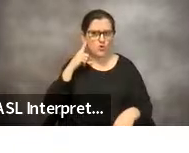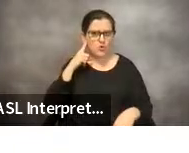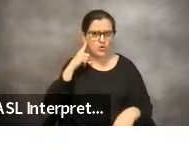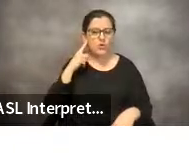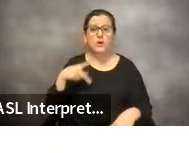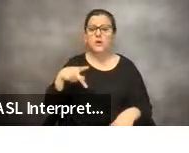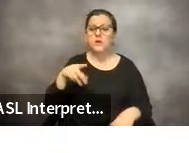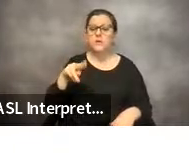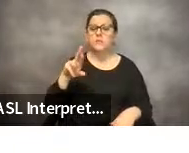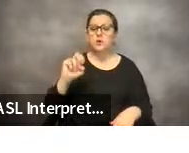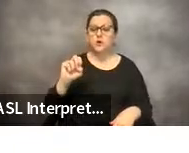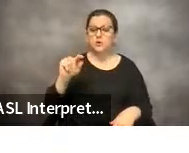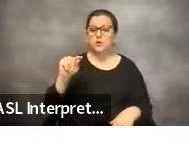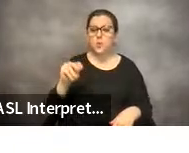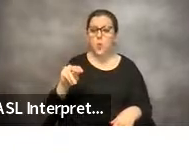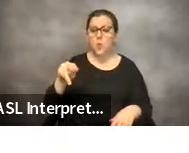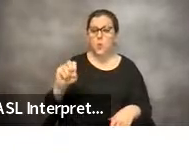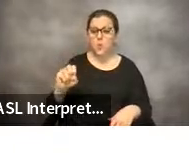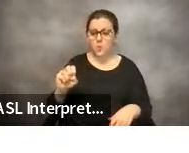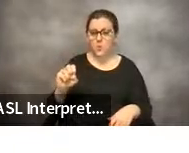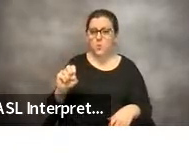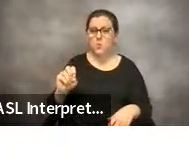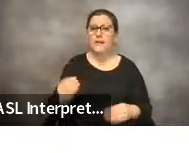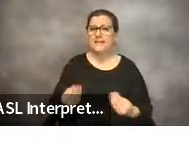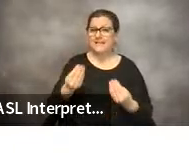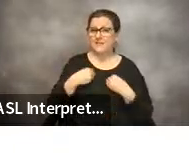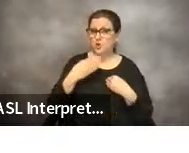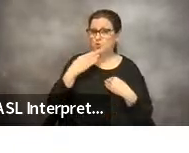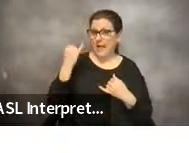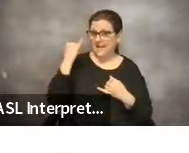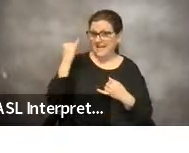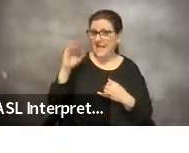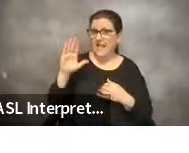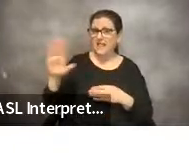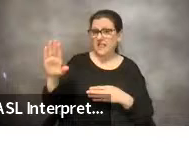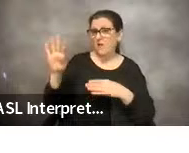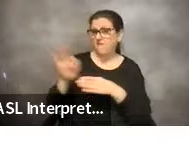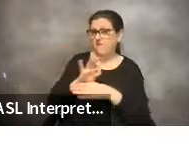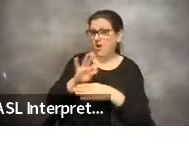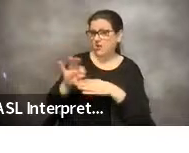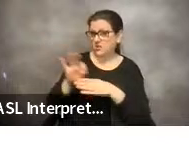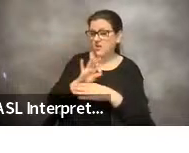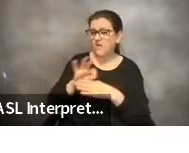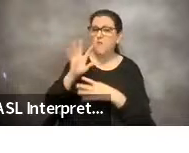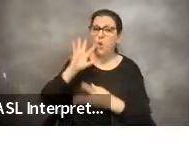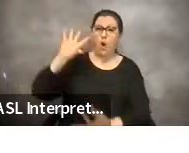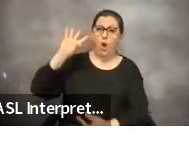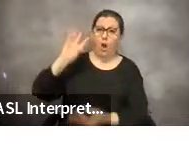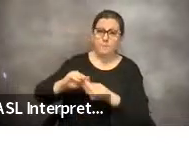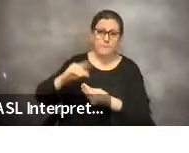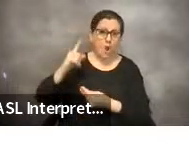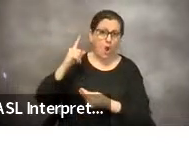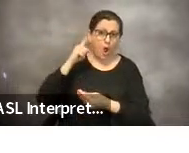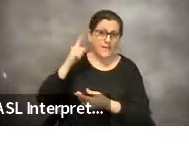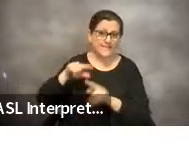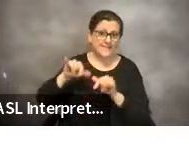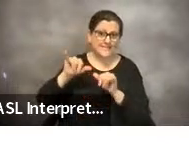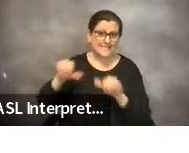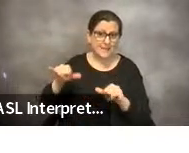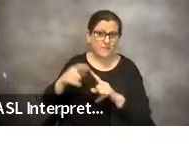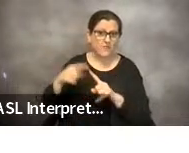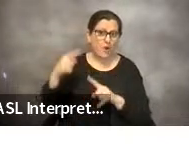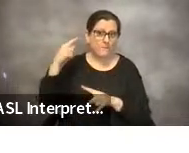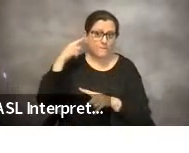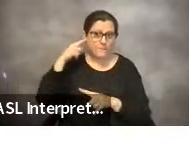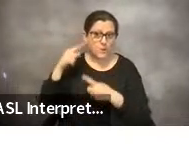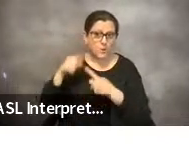tone screening gives us a good idea of the functioning of the entire auditory system all the way to the brain, with